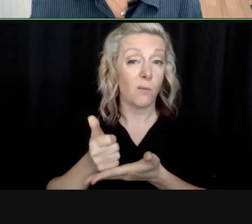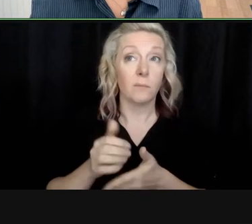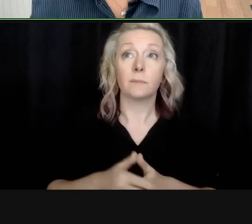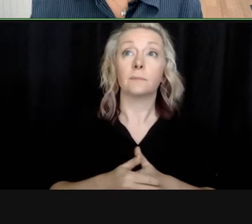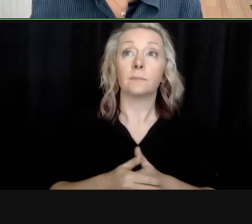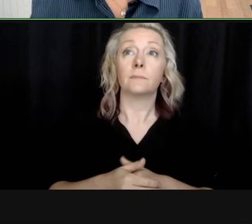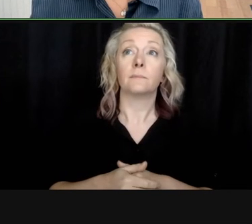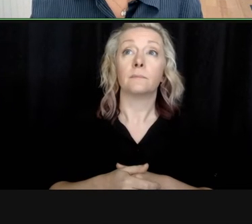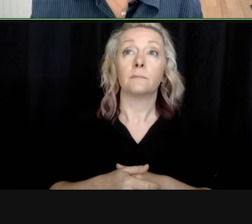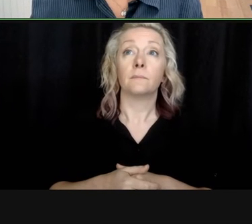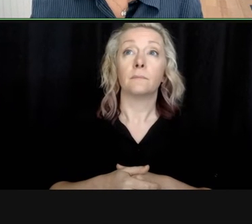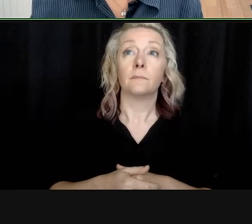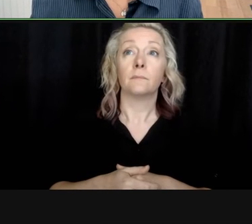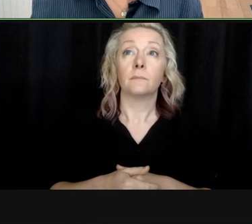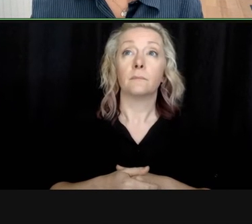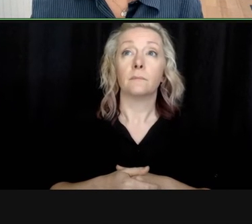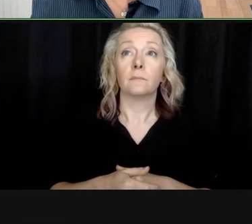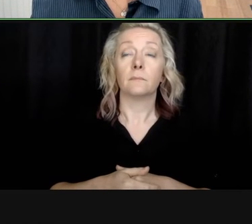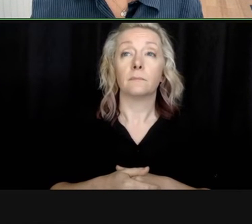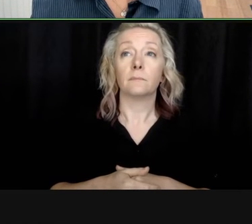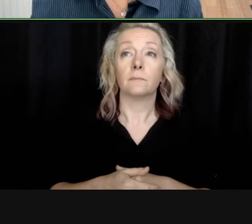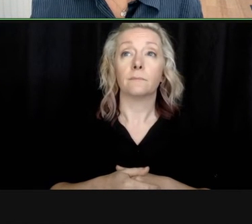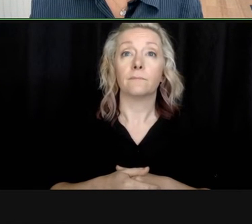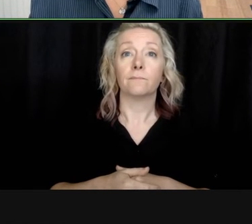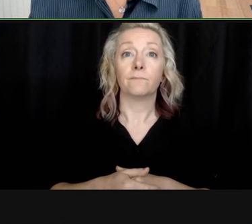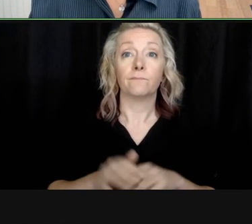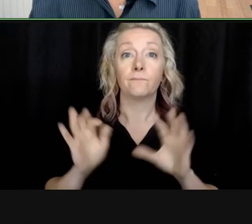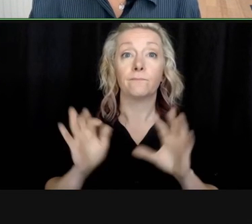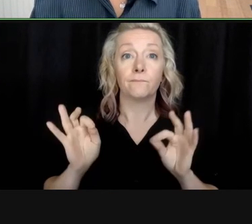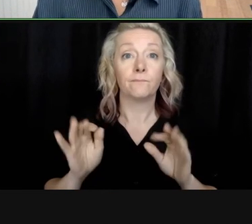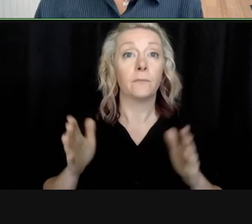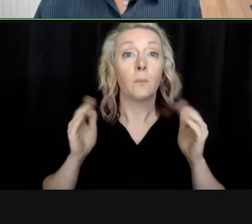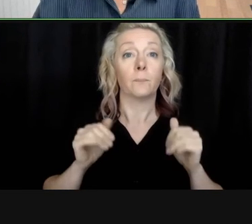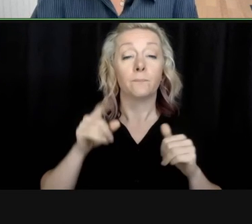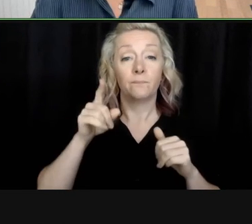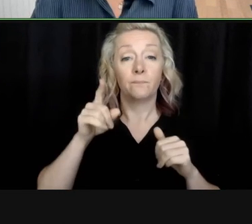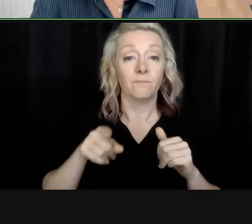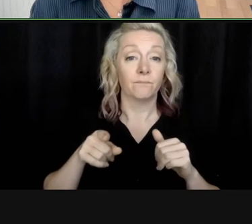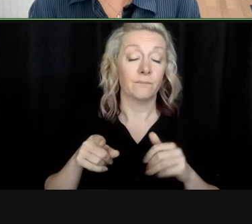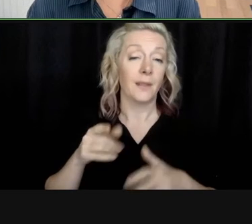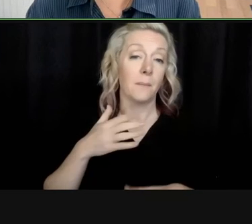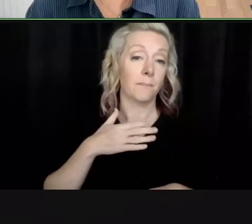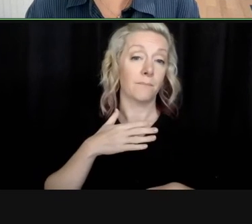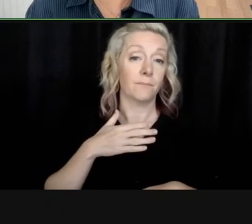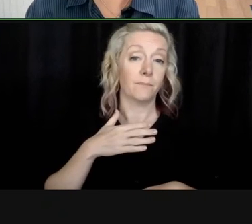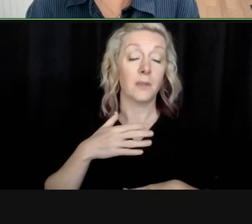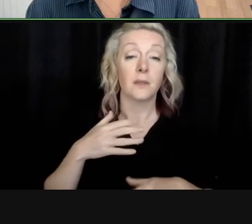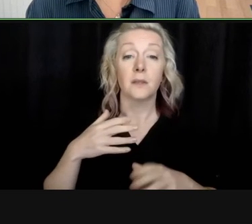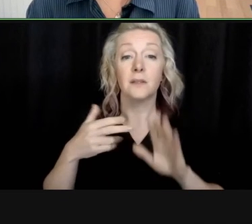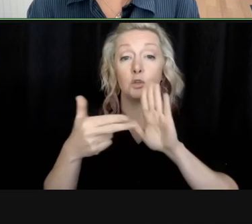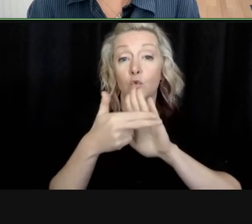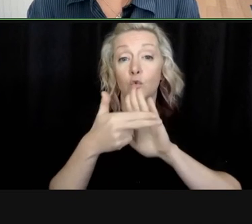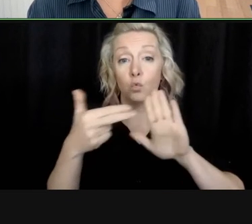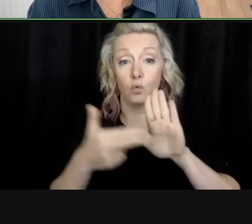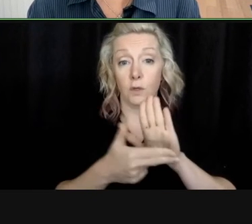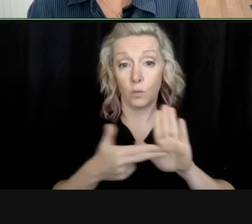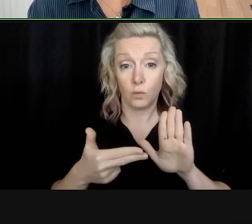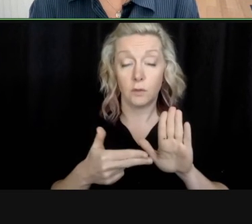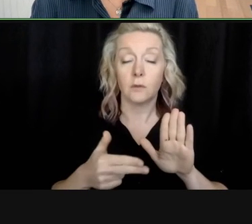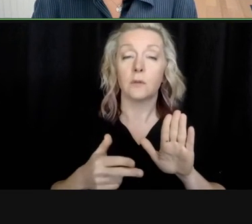Um, okay, I'm good. I'm glad that was helpful, Kimmy. Okay, so here's my final thoughts on dual diagnosis: that it's